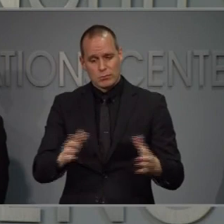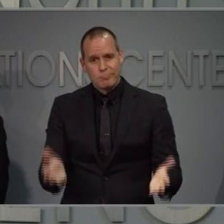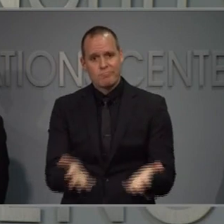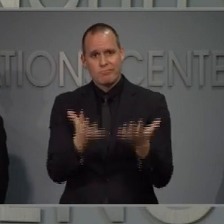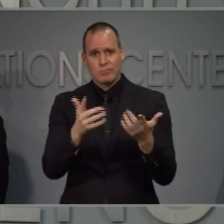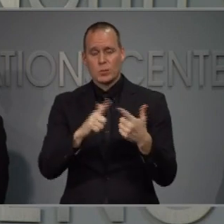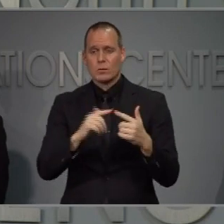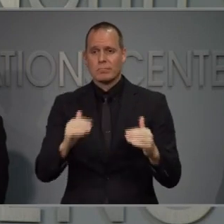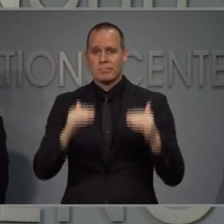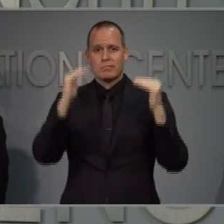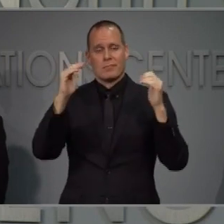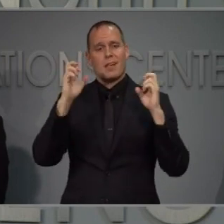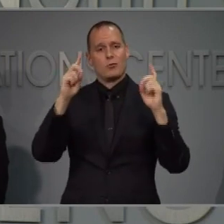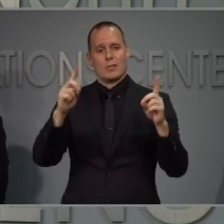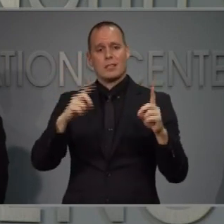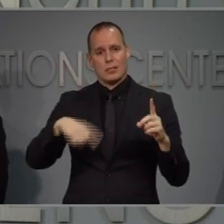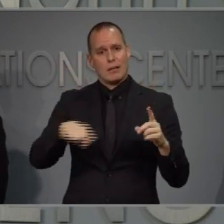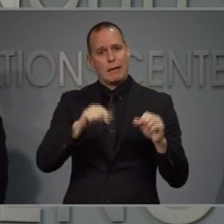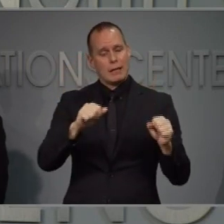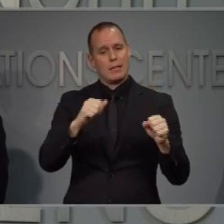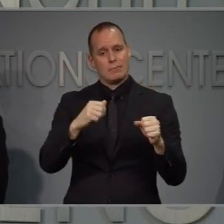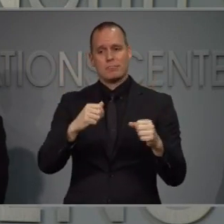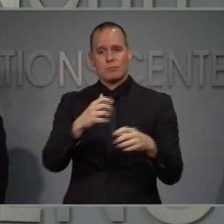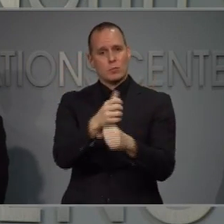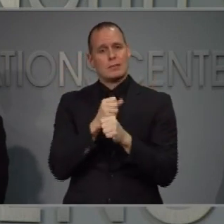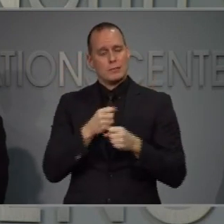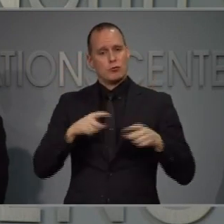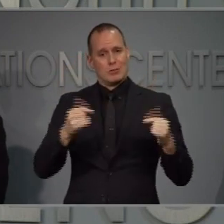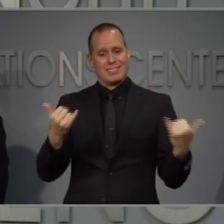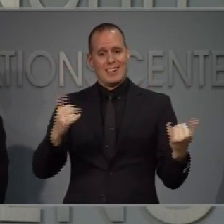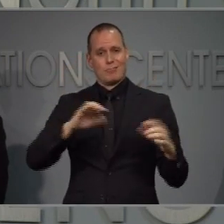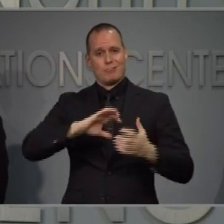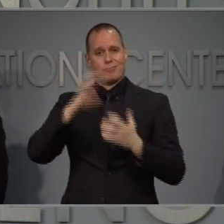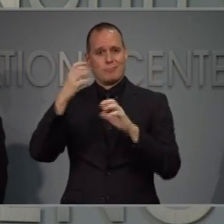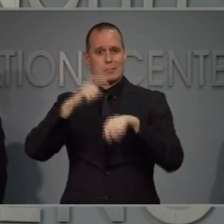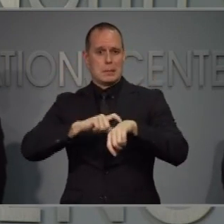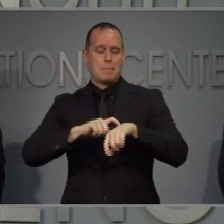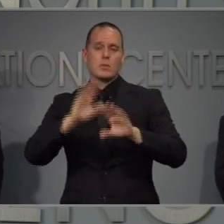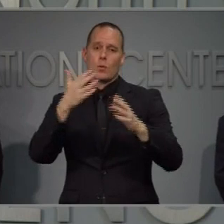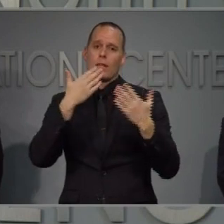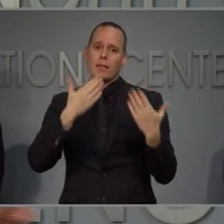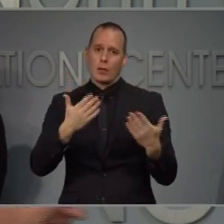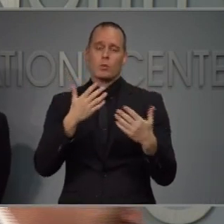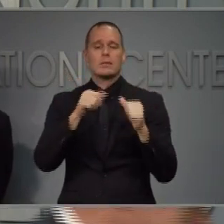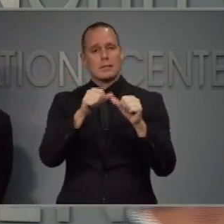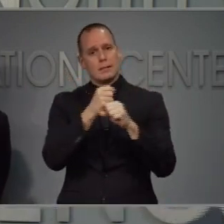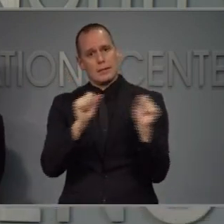they can get during these very difficult times. Stay safe, everybody. Thanks so much.